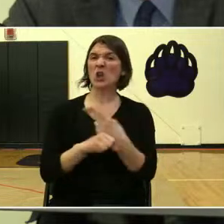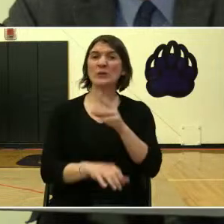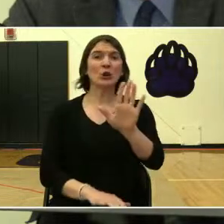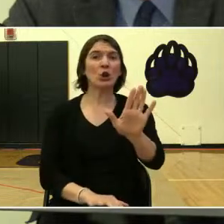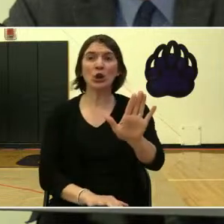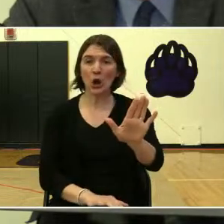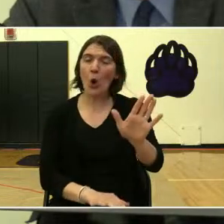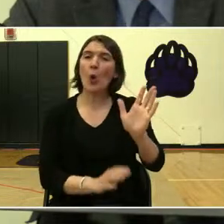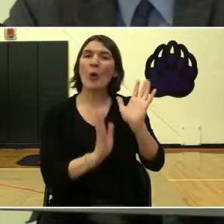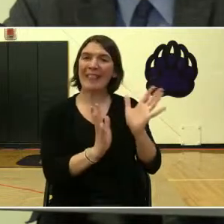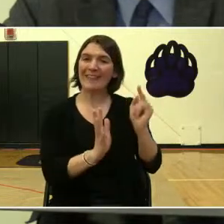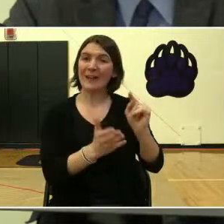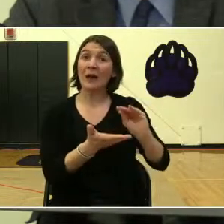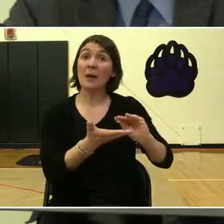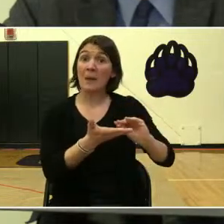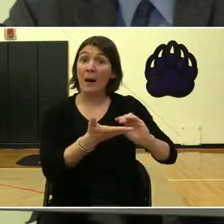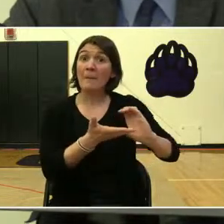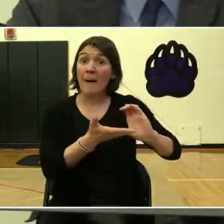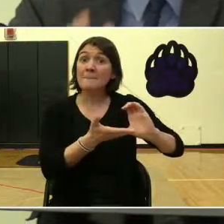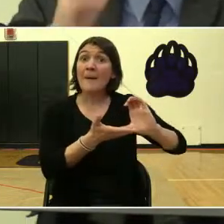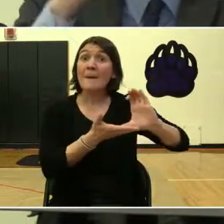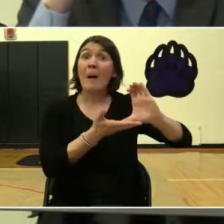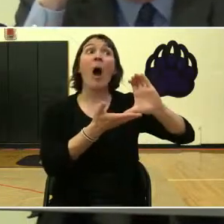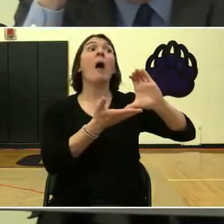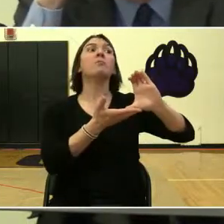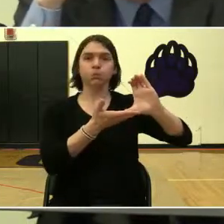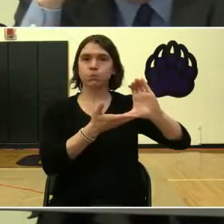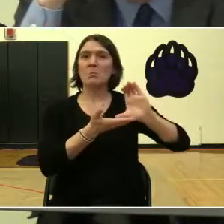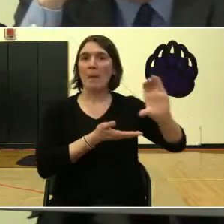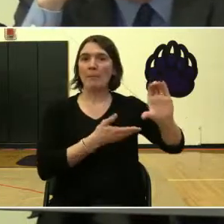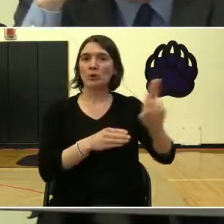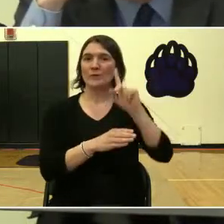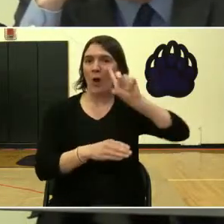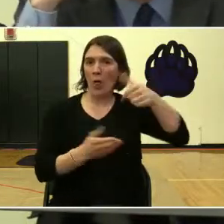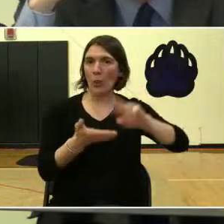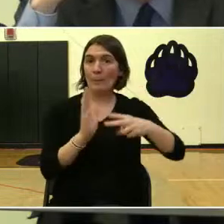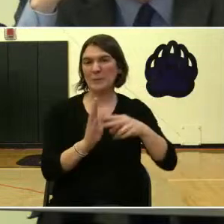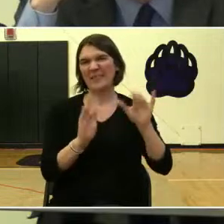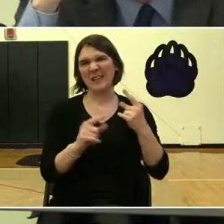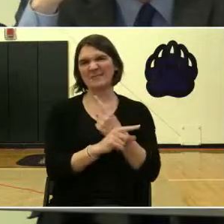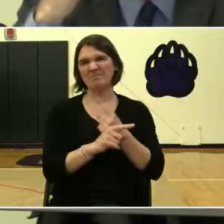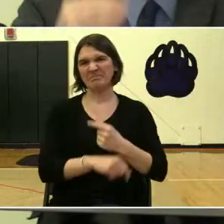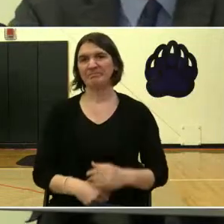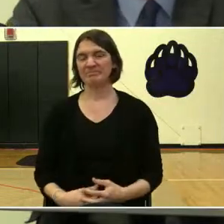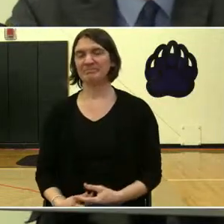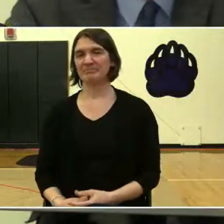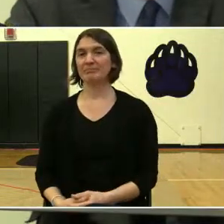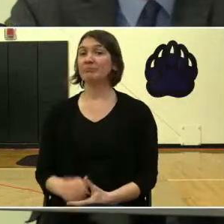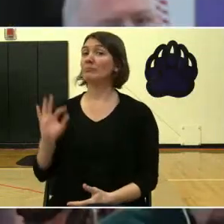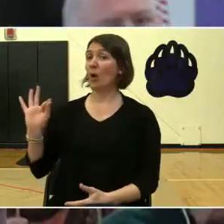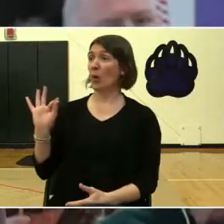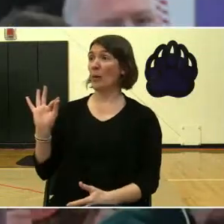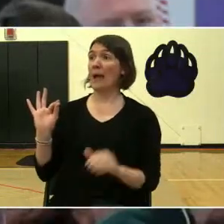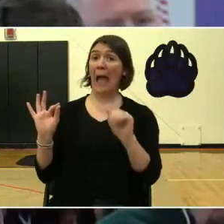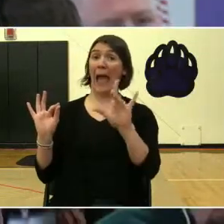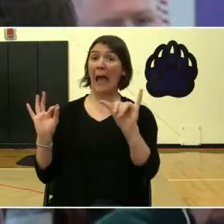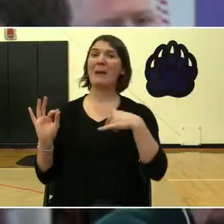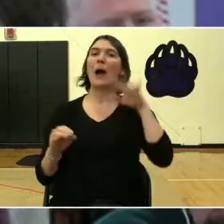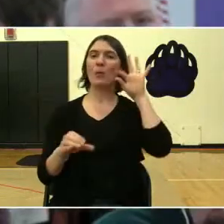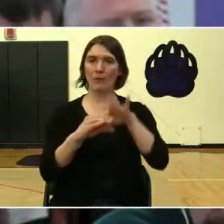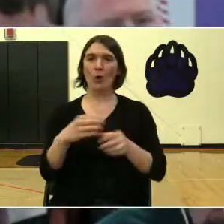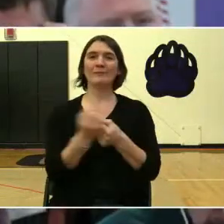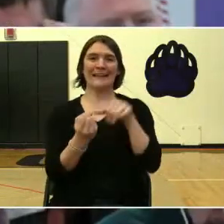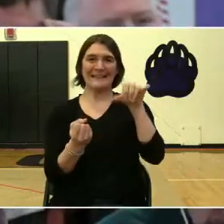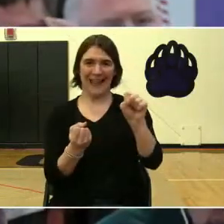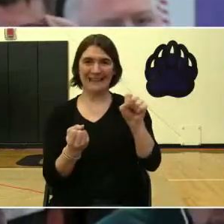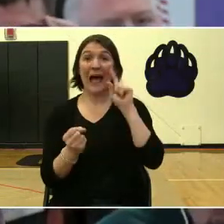or something like that it's um you know it's just sort of the nature of these funds okay well I will be voting yes